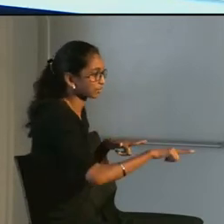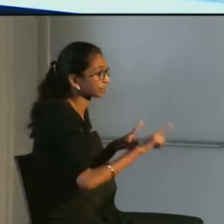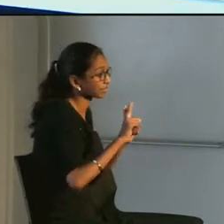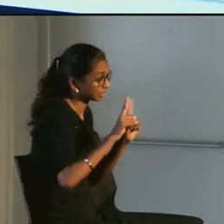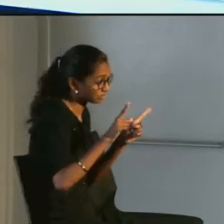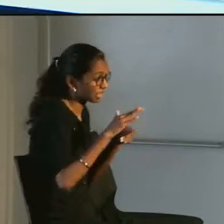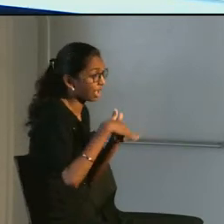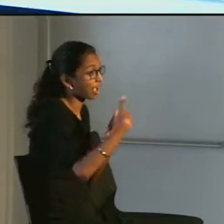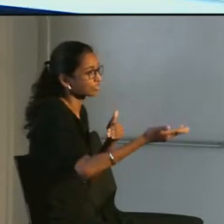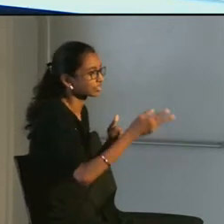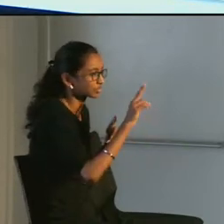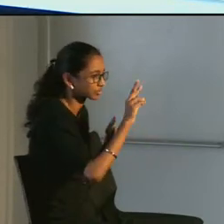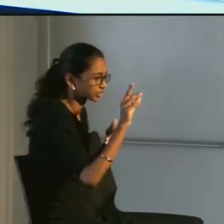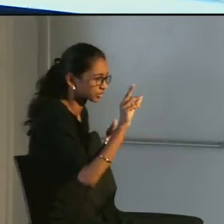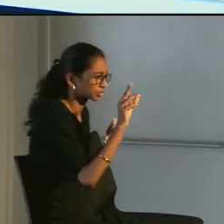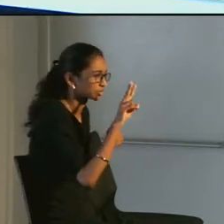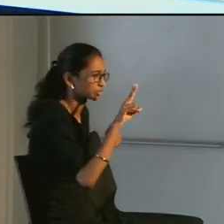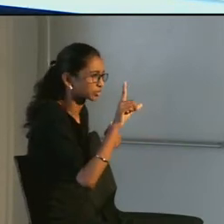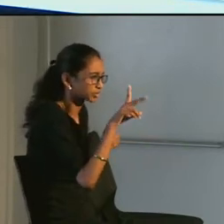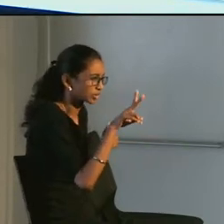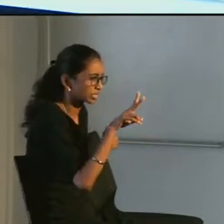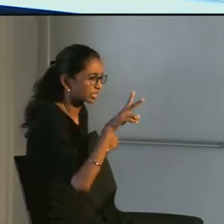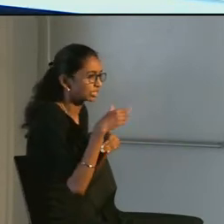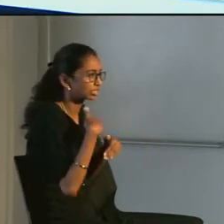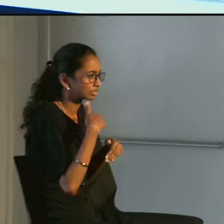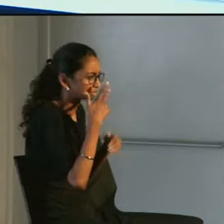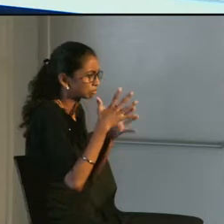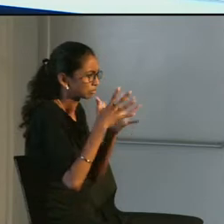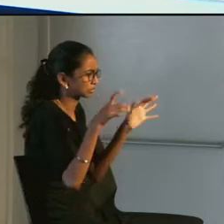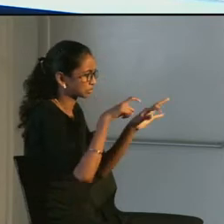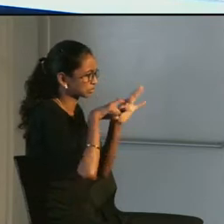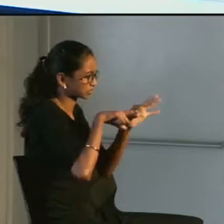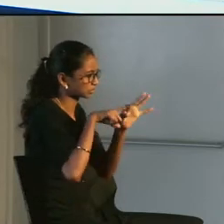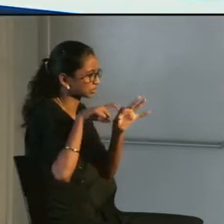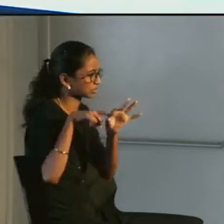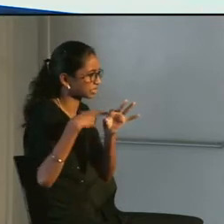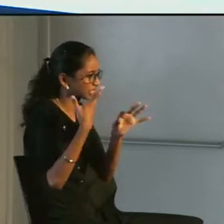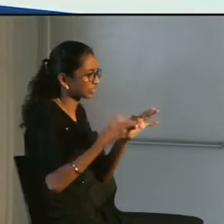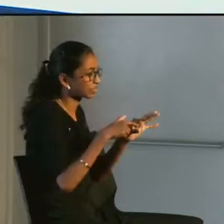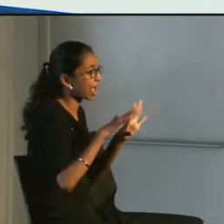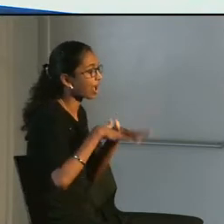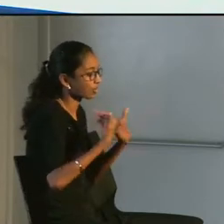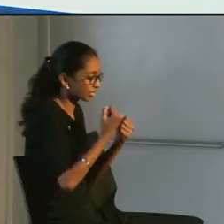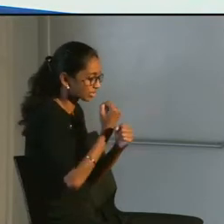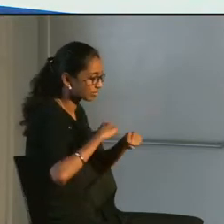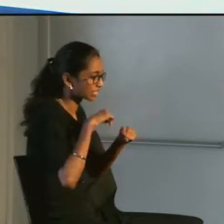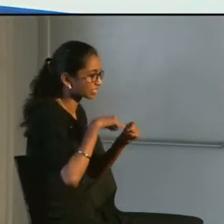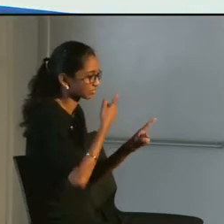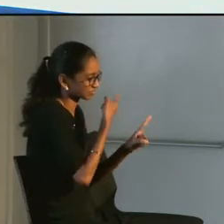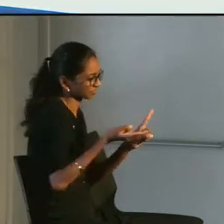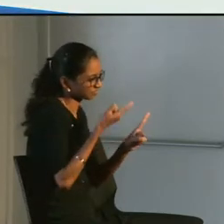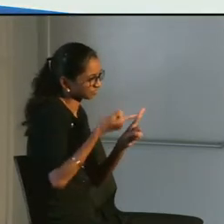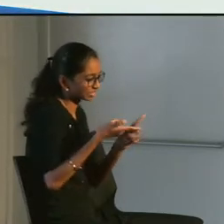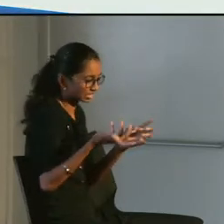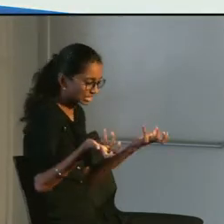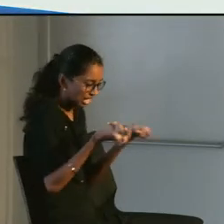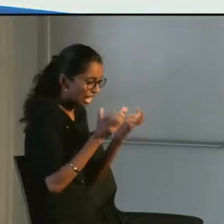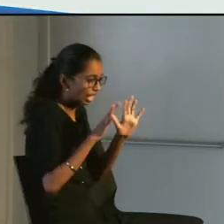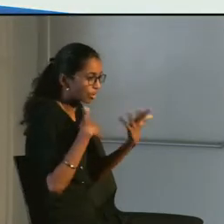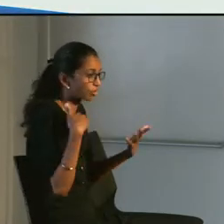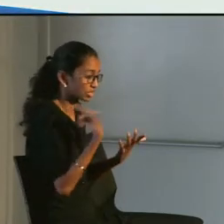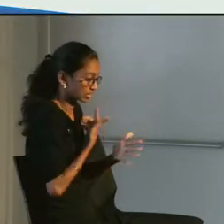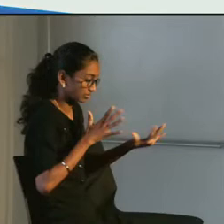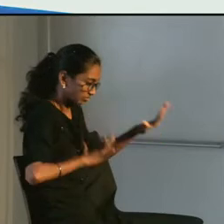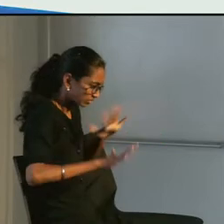after 2012, there were large looming questions at Blank Noise also in terms of how our spaces of violence interconnected. How do we be action